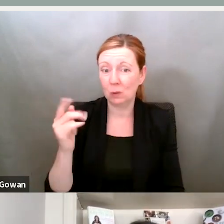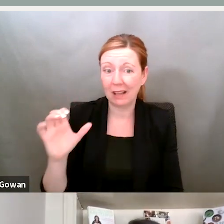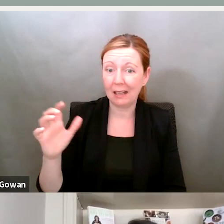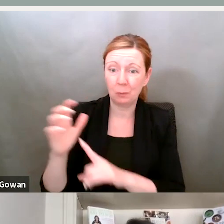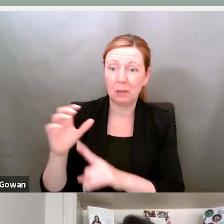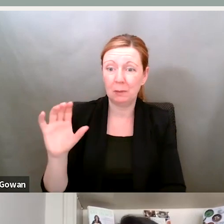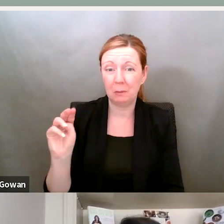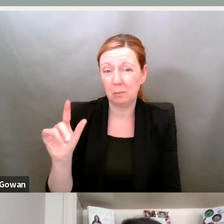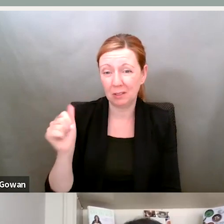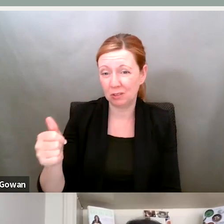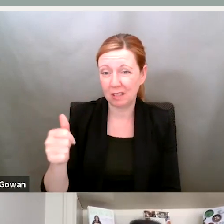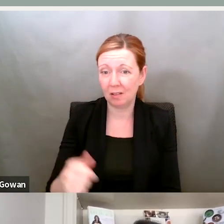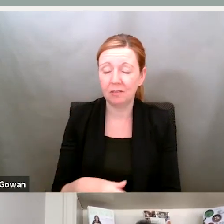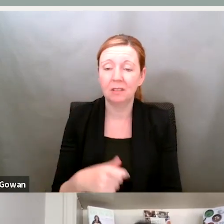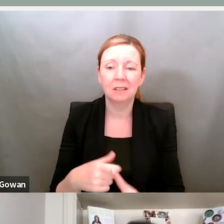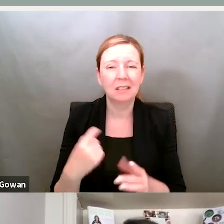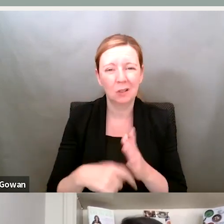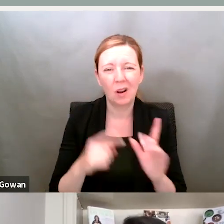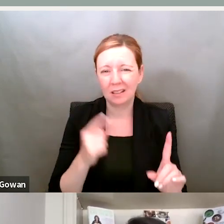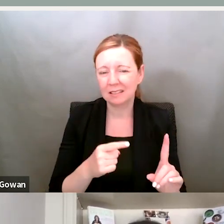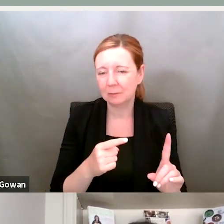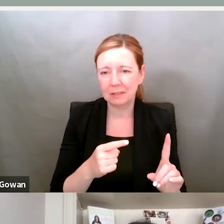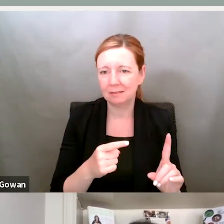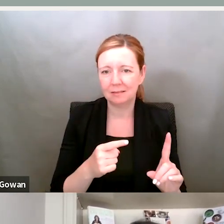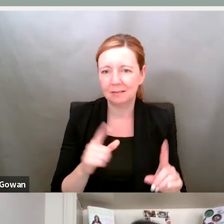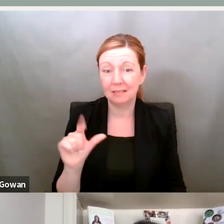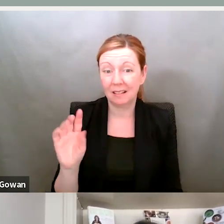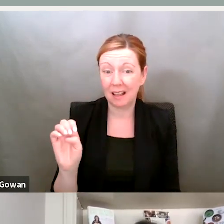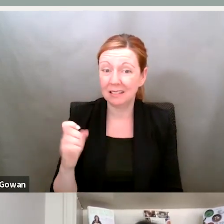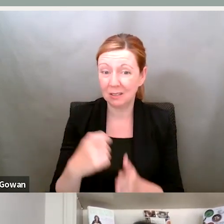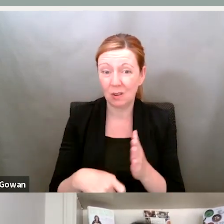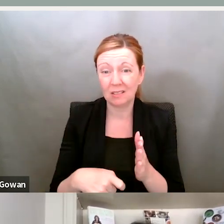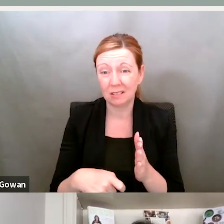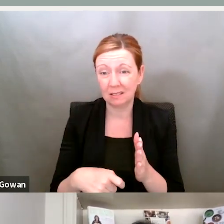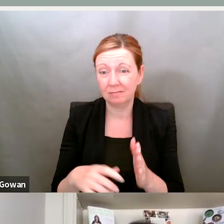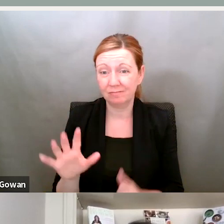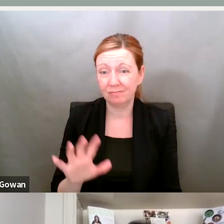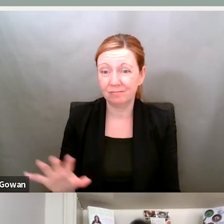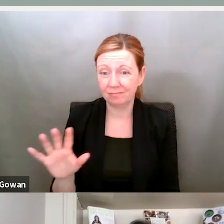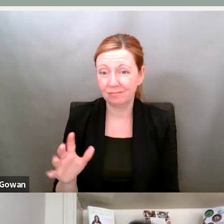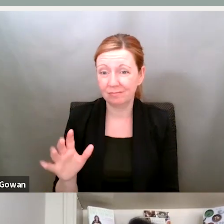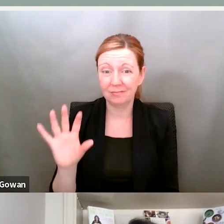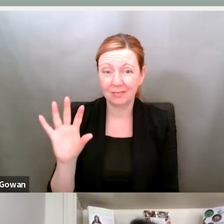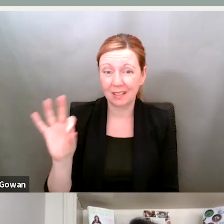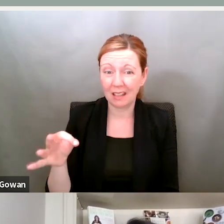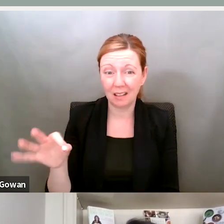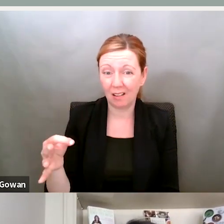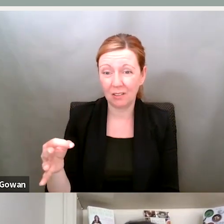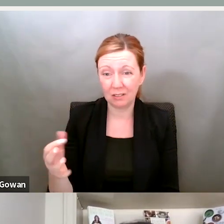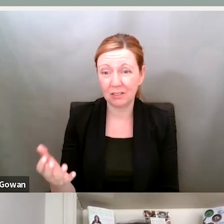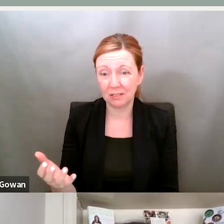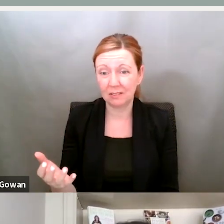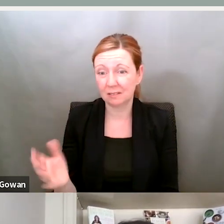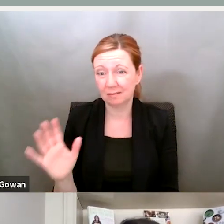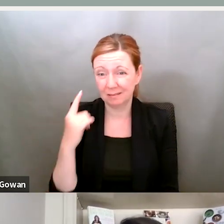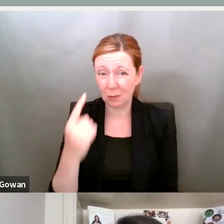matcha. So from a cost effective point, I mean, those lattes cost, I think it's a good close to $9, and just